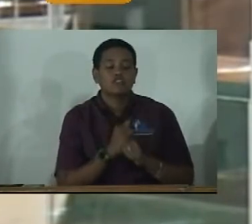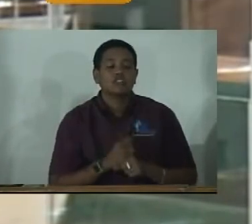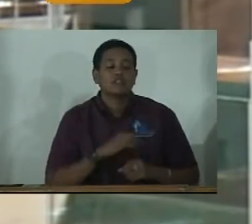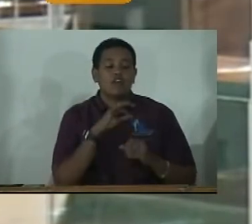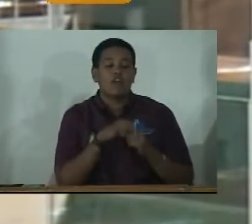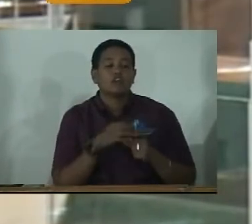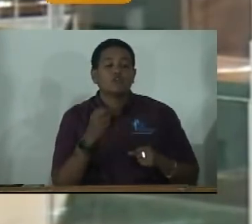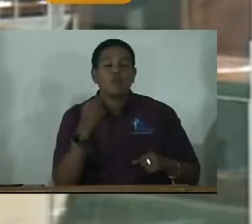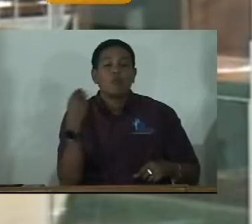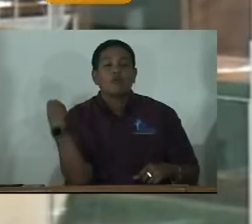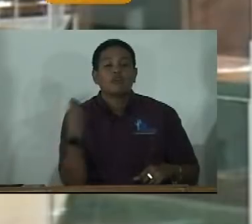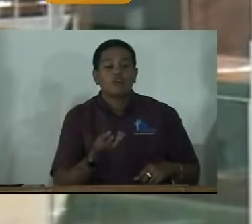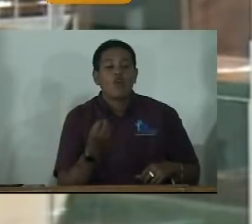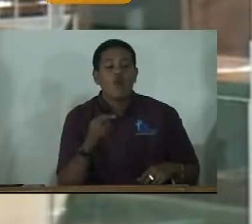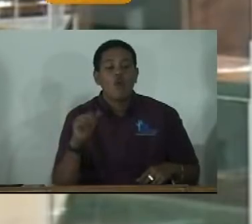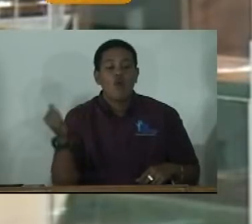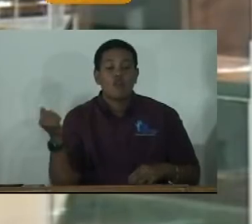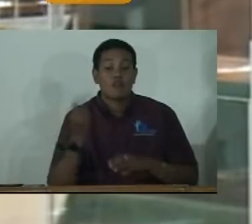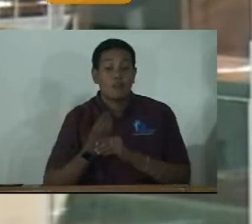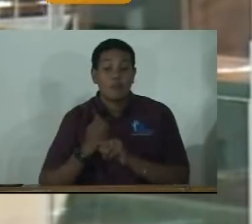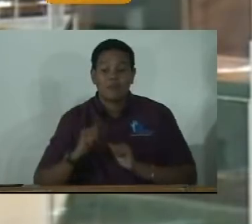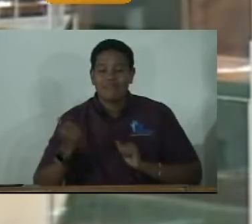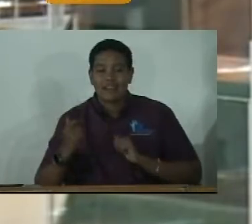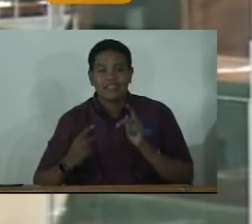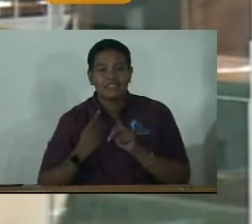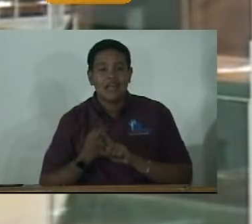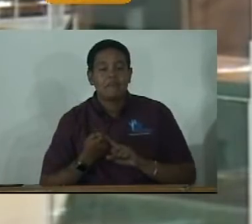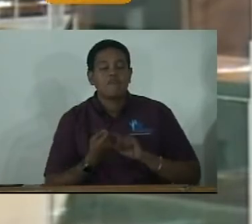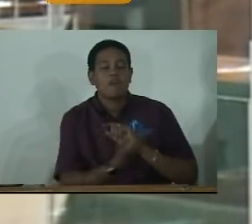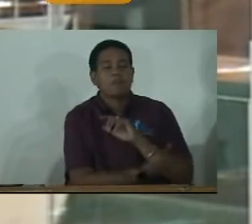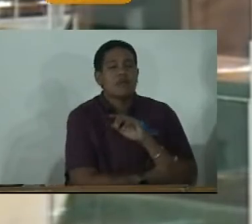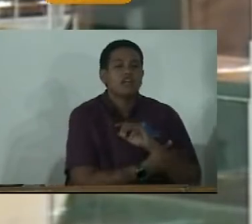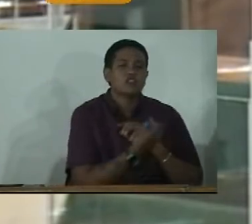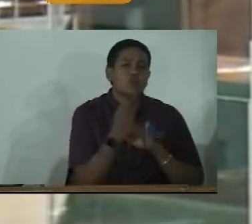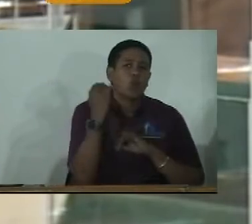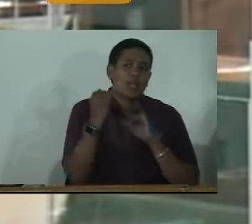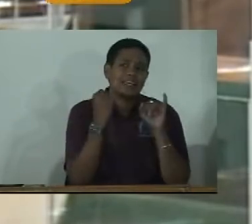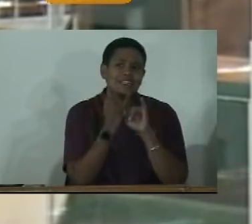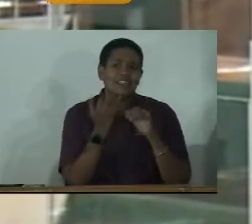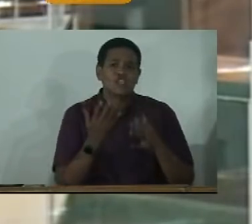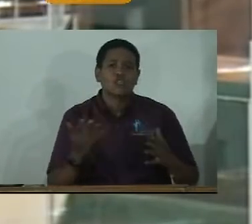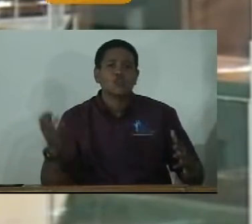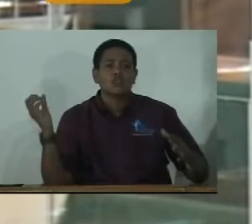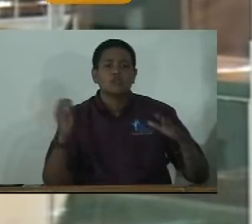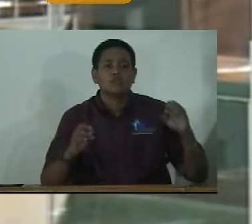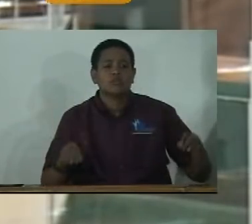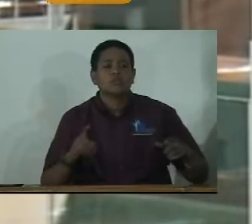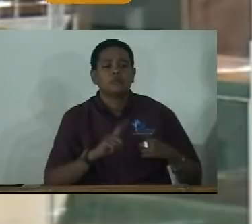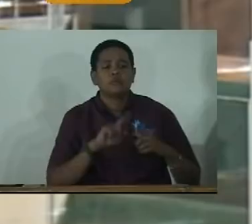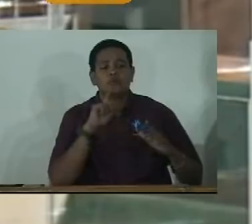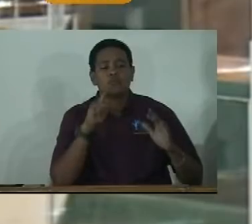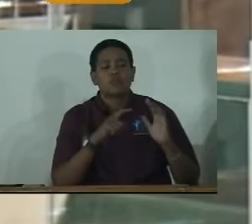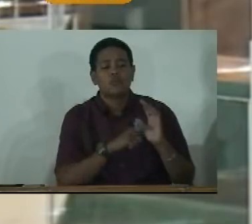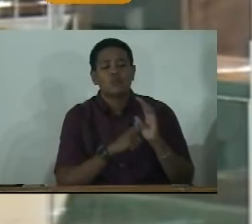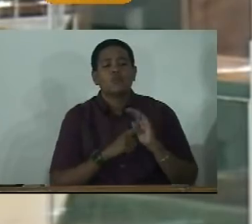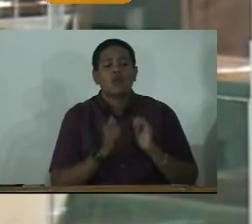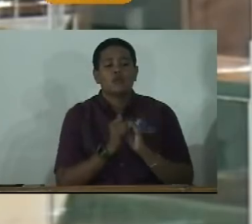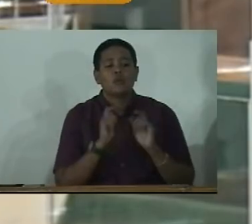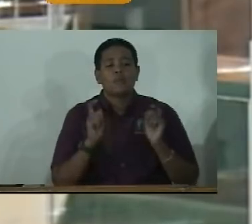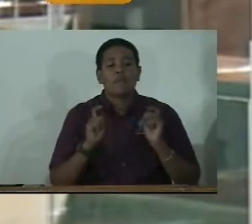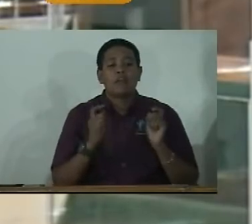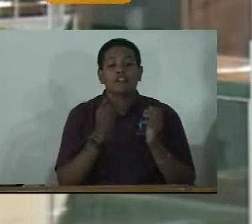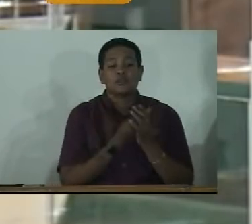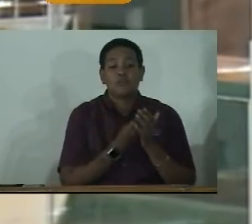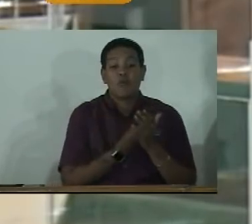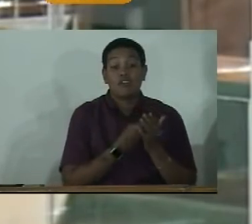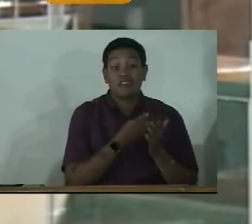money or other property of any kind from national or international sources, and is required to deal with such money or property